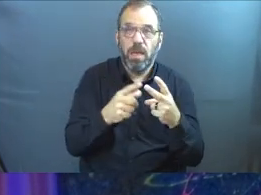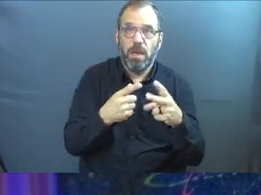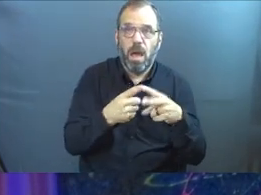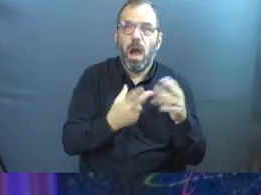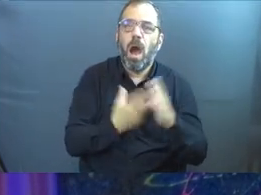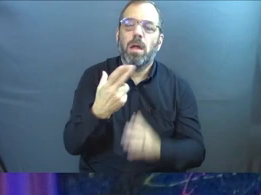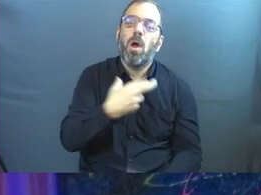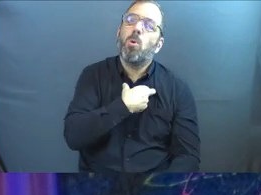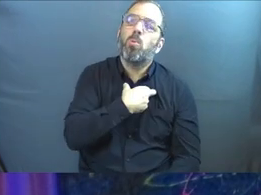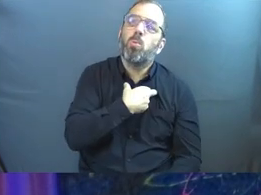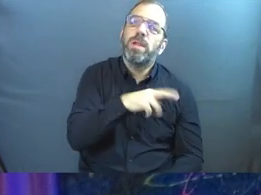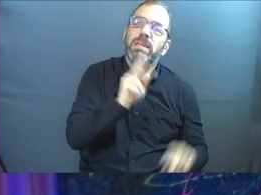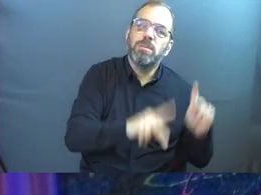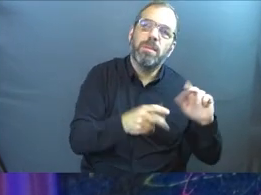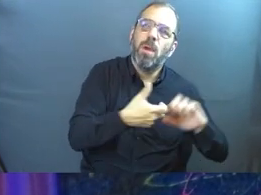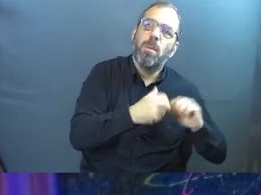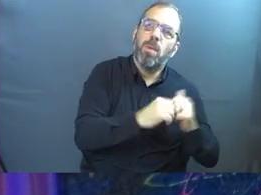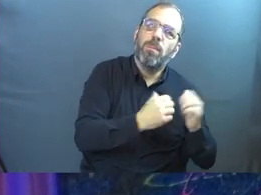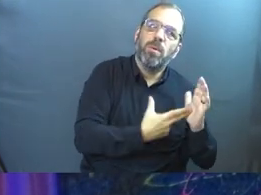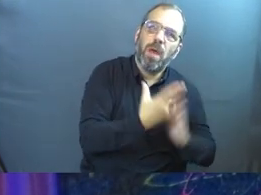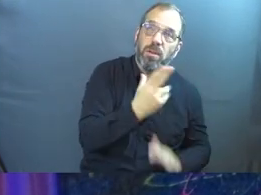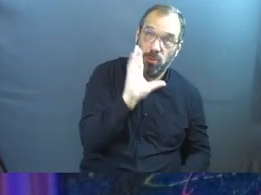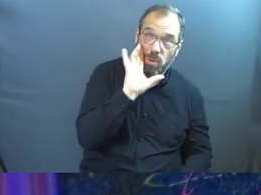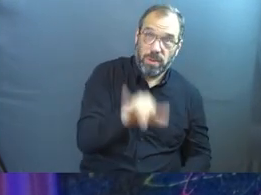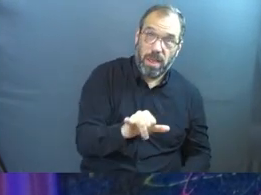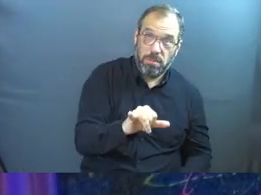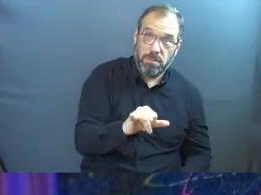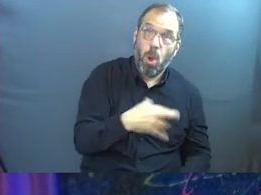quick. Religious people have a problem with honesty.